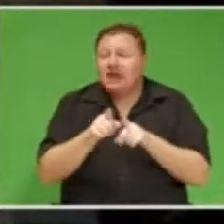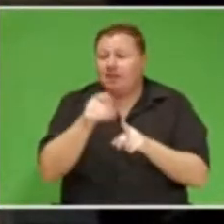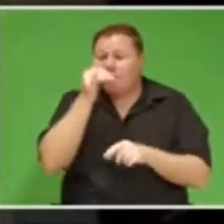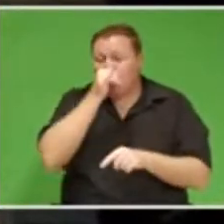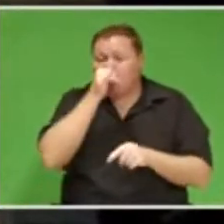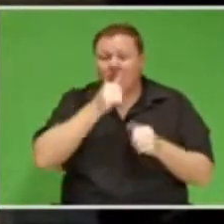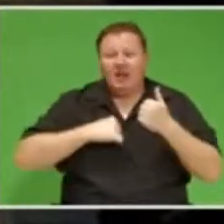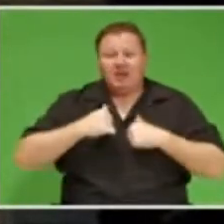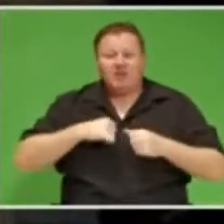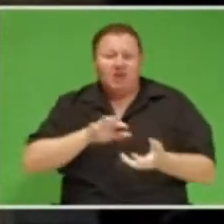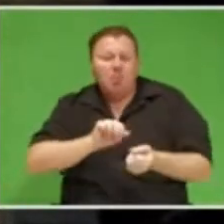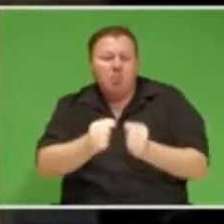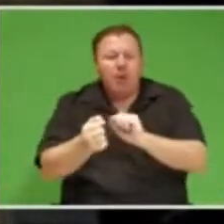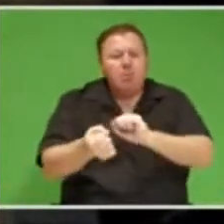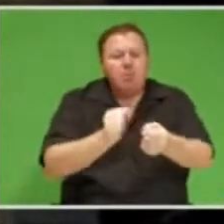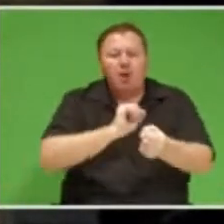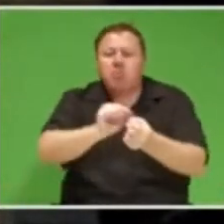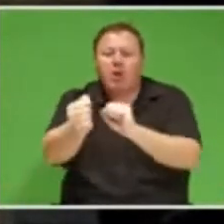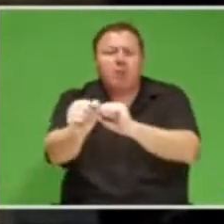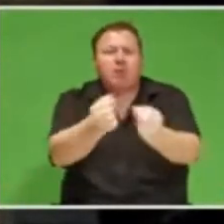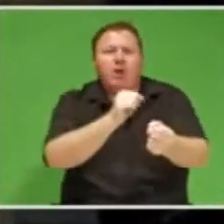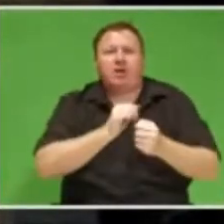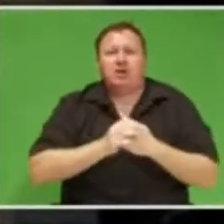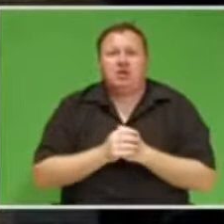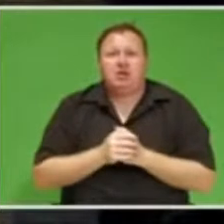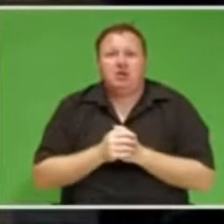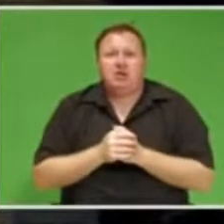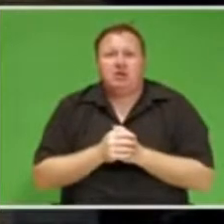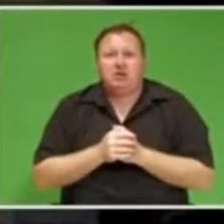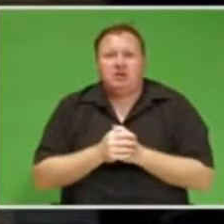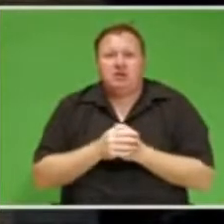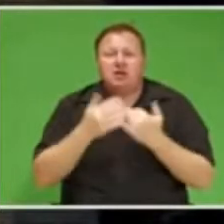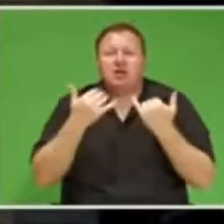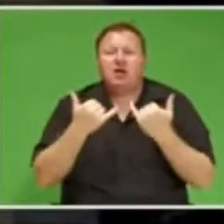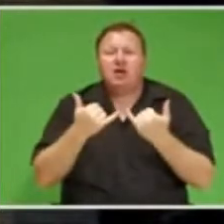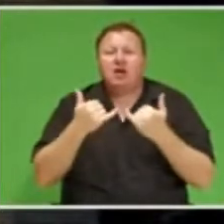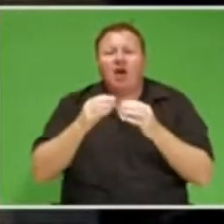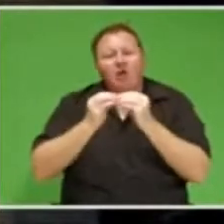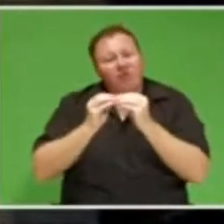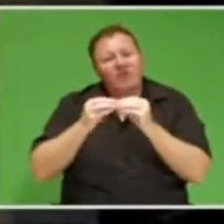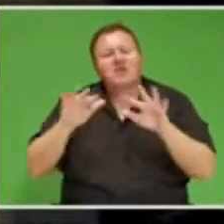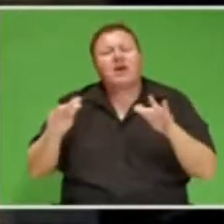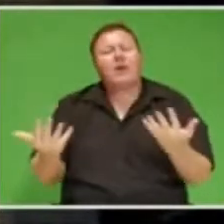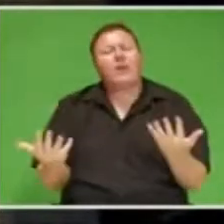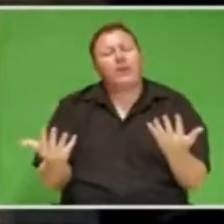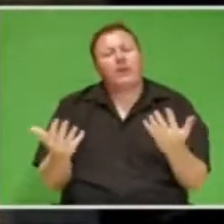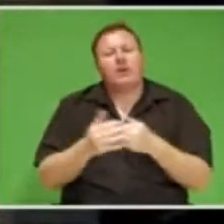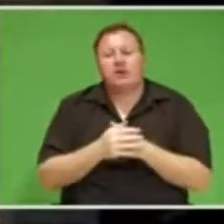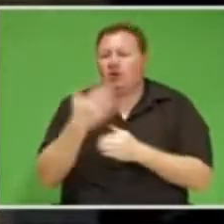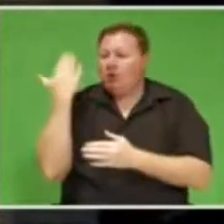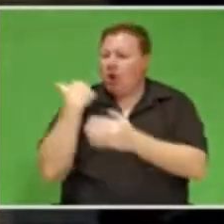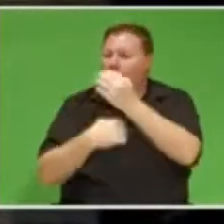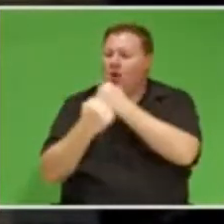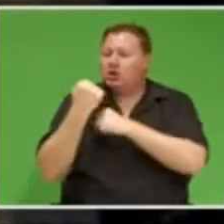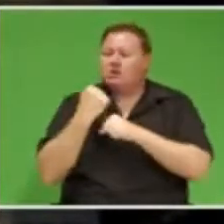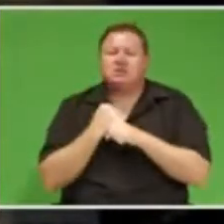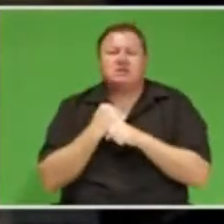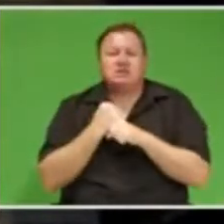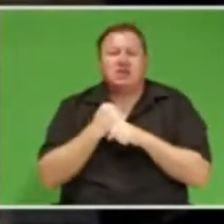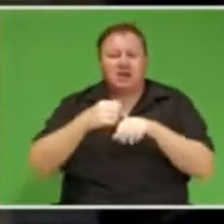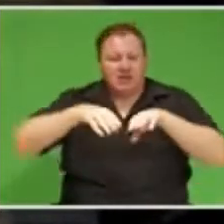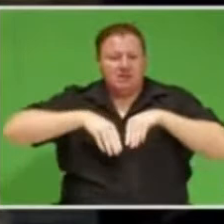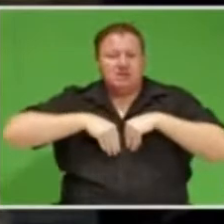activity and inefficiency. Now, to address this, last year we adopted